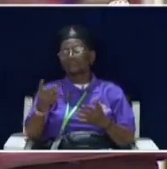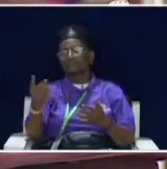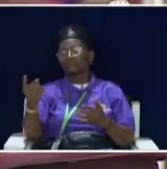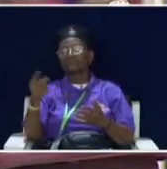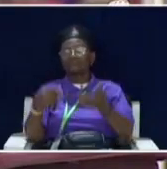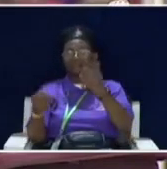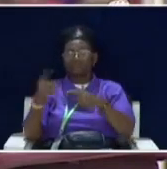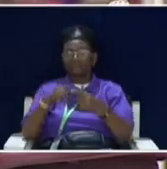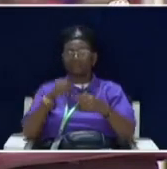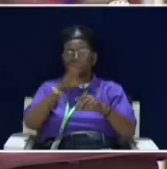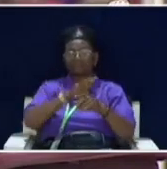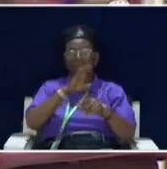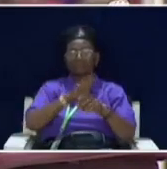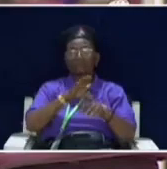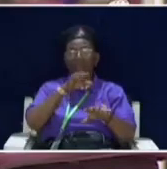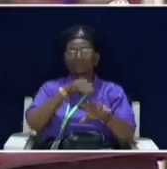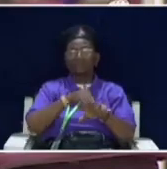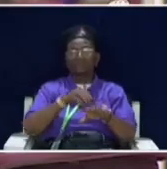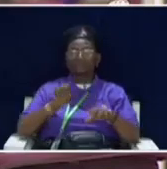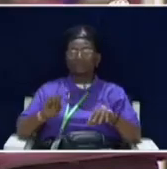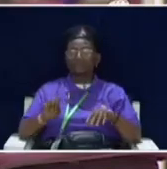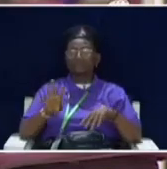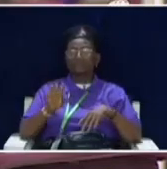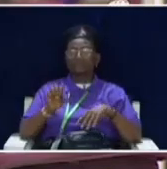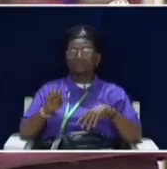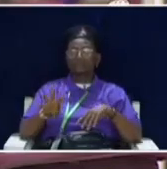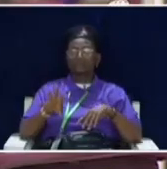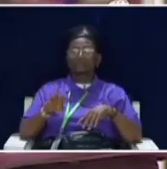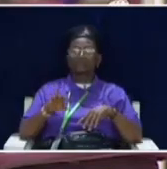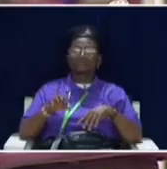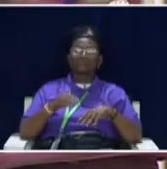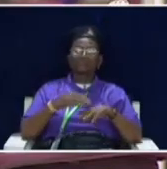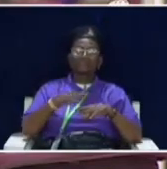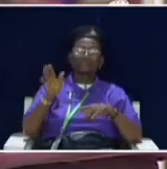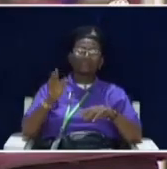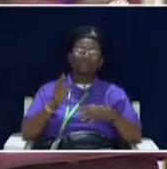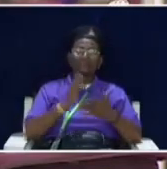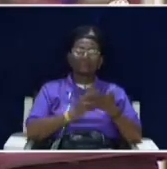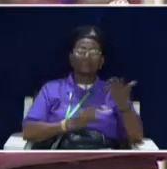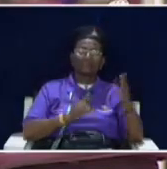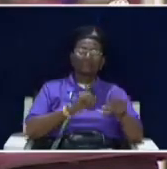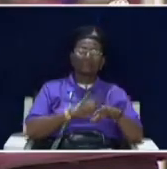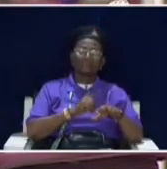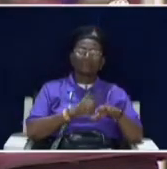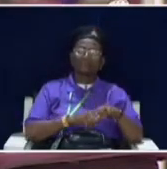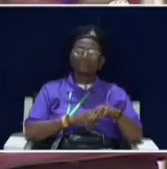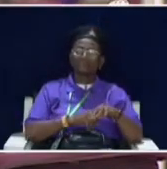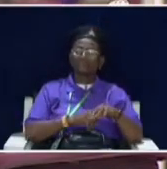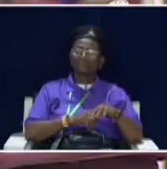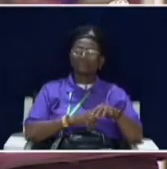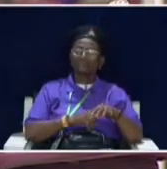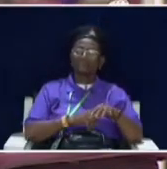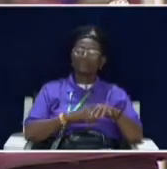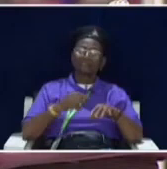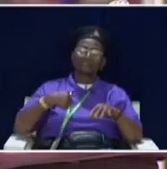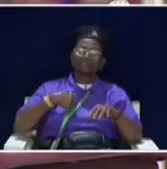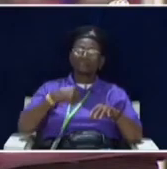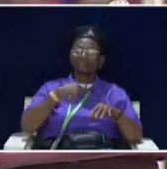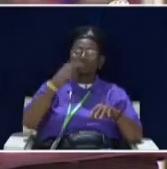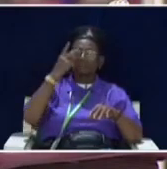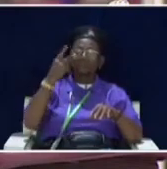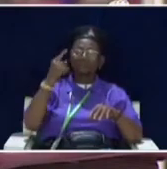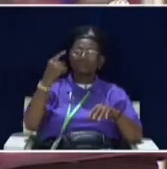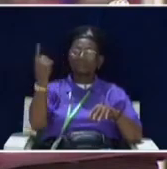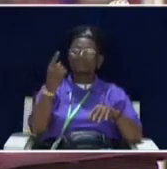ìdílé kan wá sí ìdílé ìjọsìn wa Ebute Meta. And after some time, we were seeing only the brother, the sister wasn't